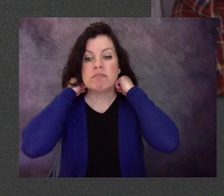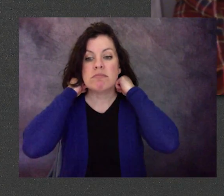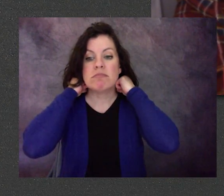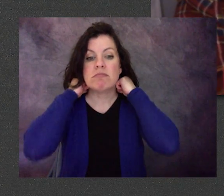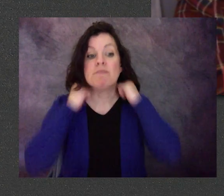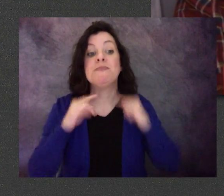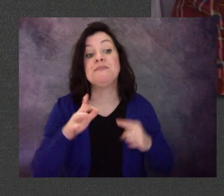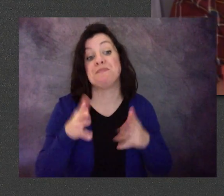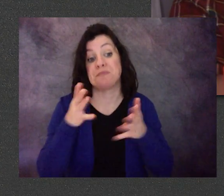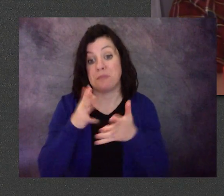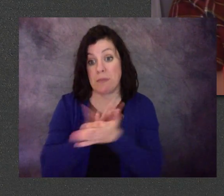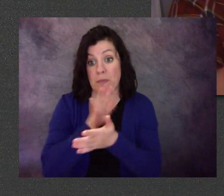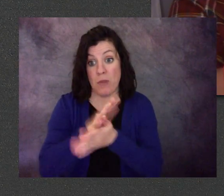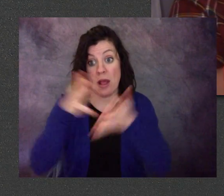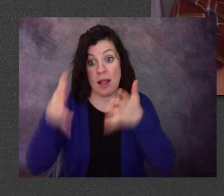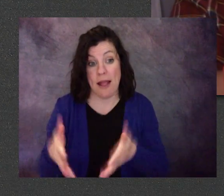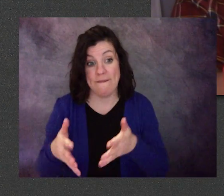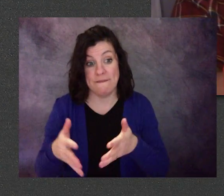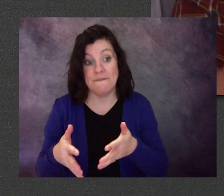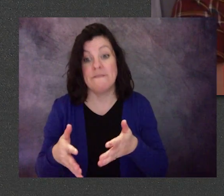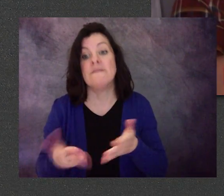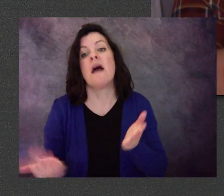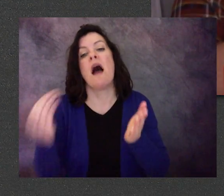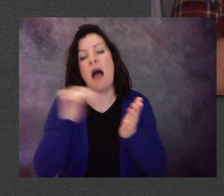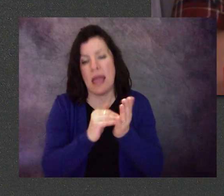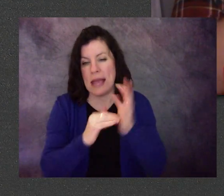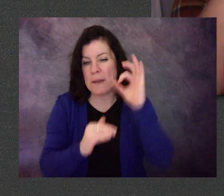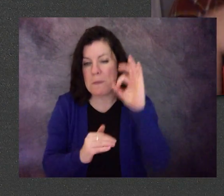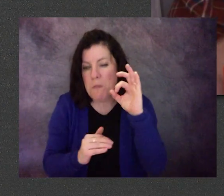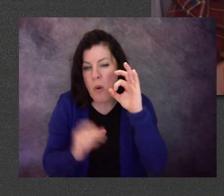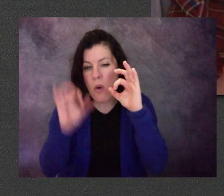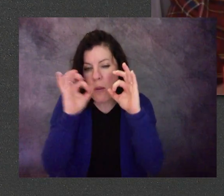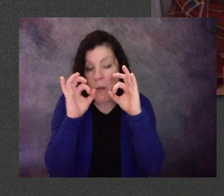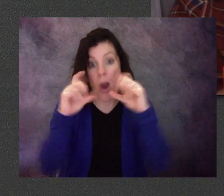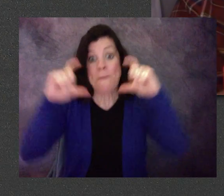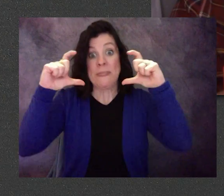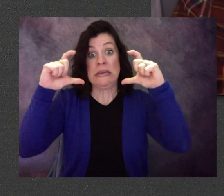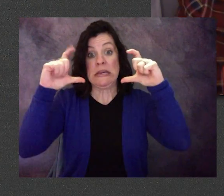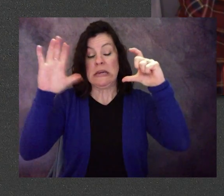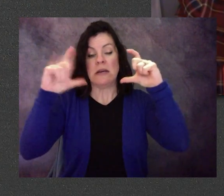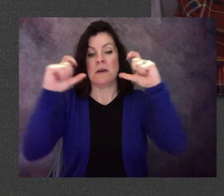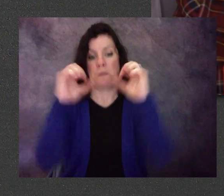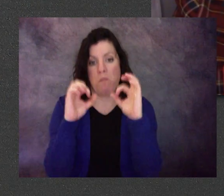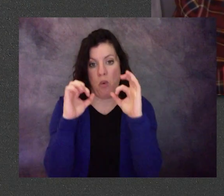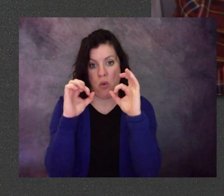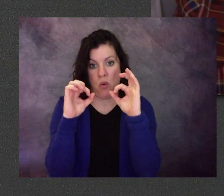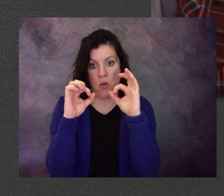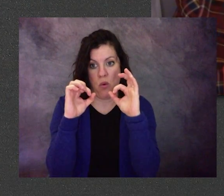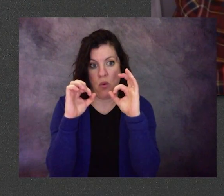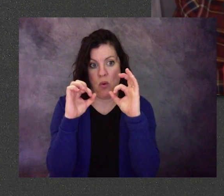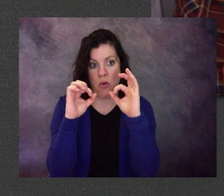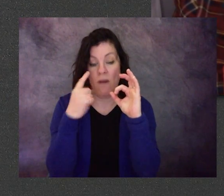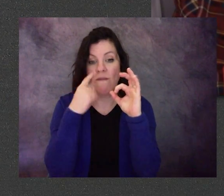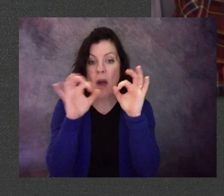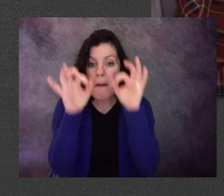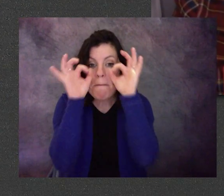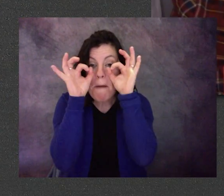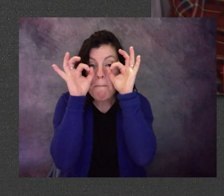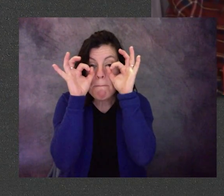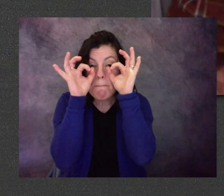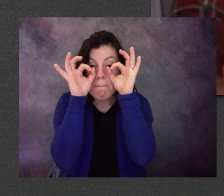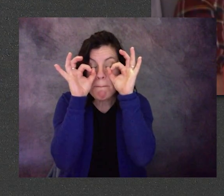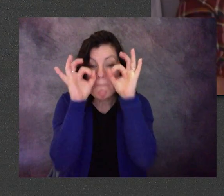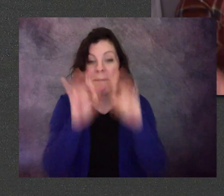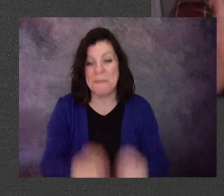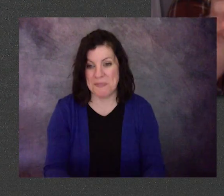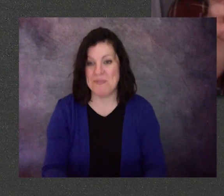piece of black paper to cut out just a tiny Clifford nose. So you need to cut out a piece of black paper for the nose.